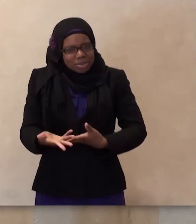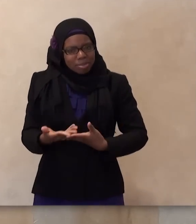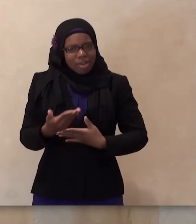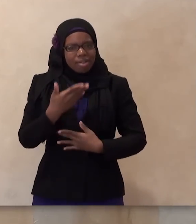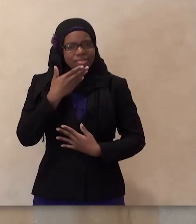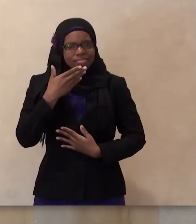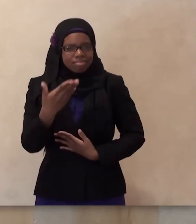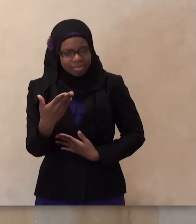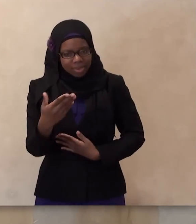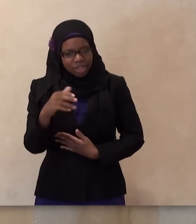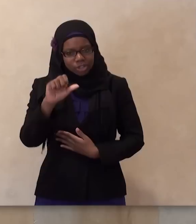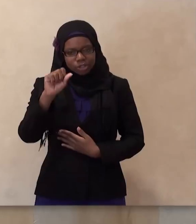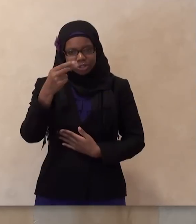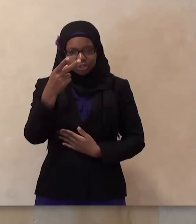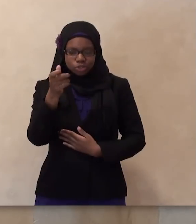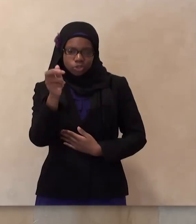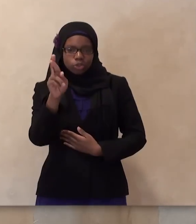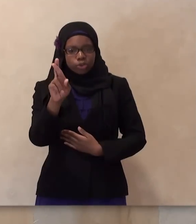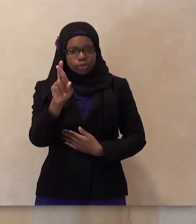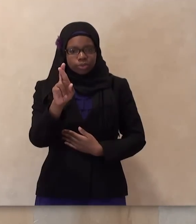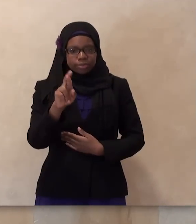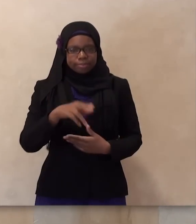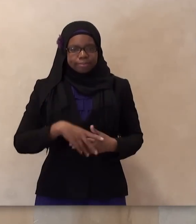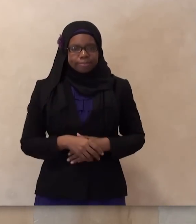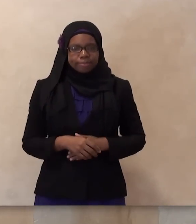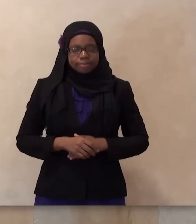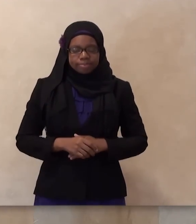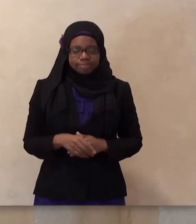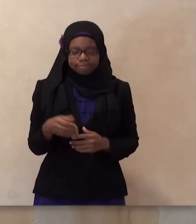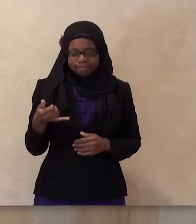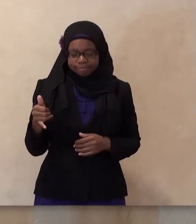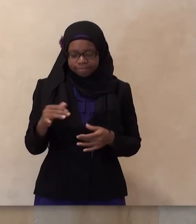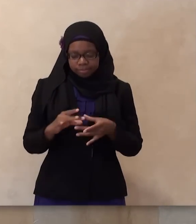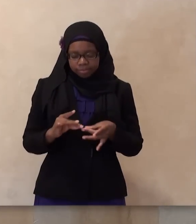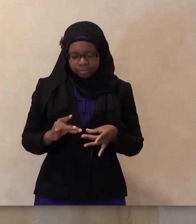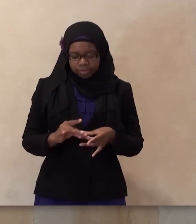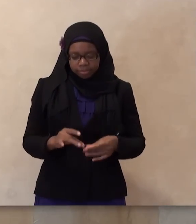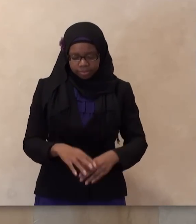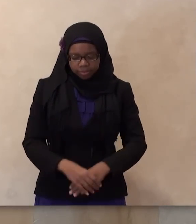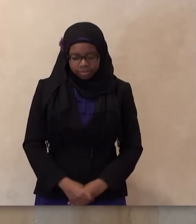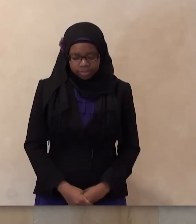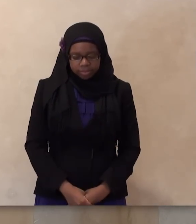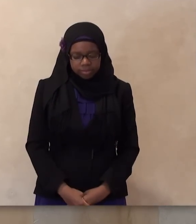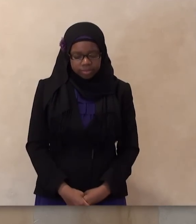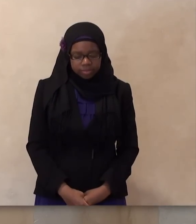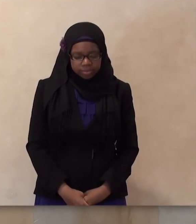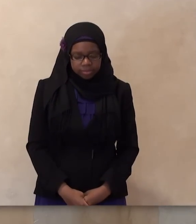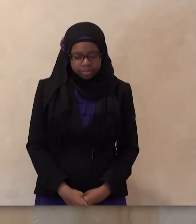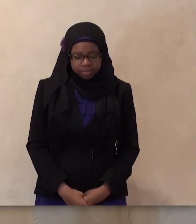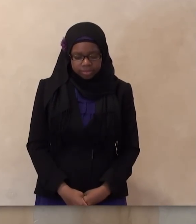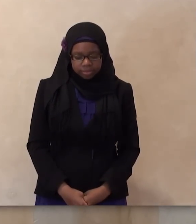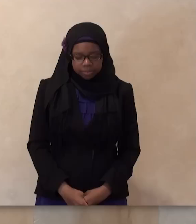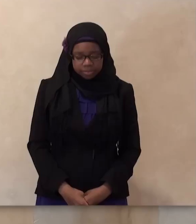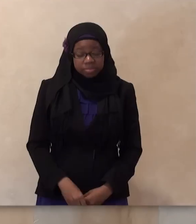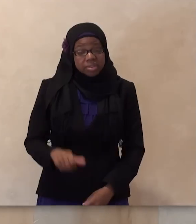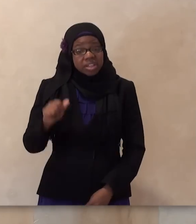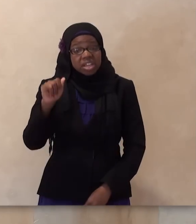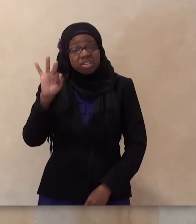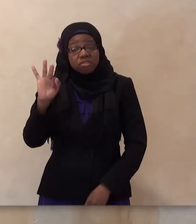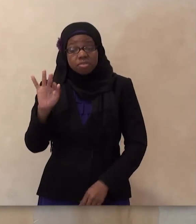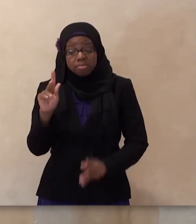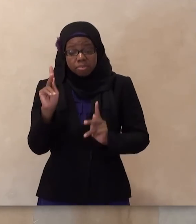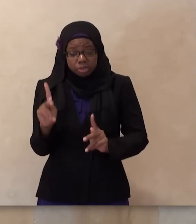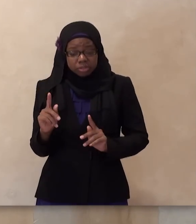have mentioned, that ash-shukru zuhuru athari ni'matillahi ala lisani 'abdi. If a person has favored you